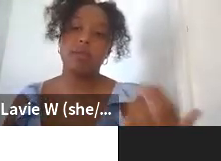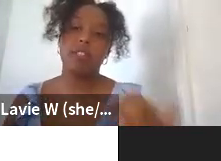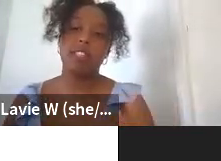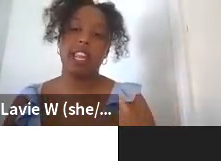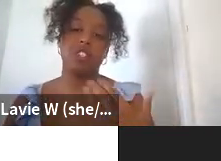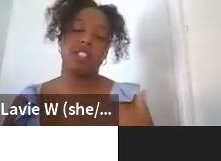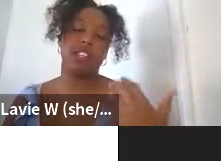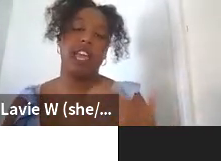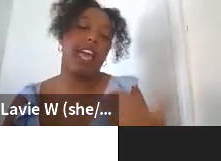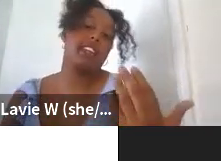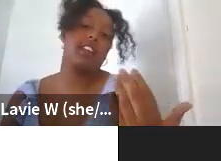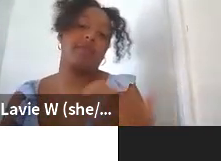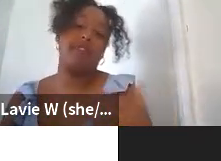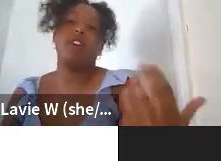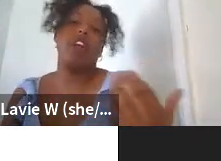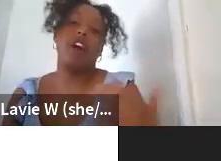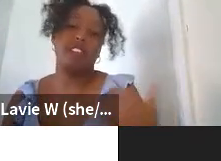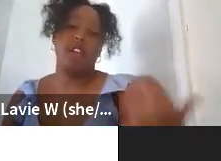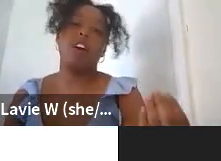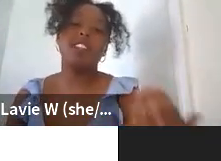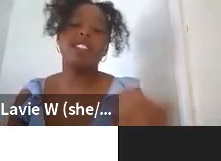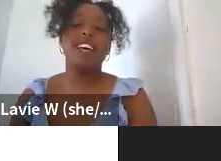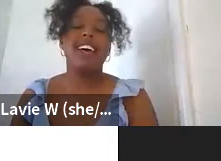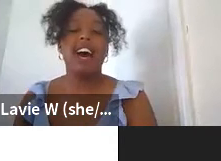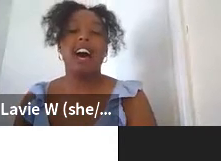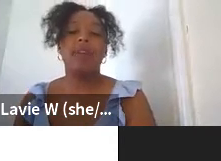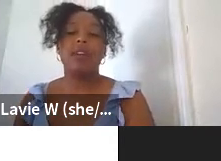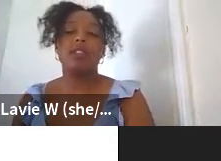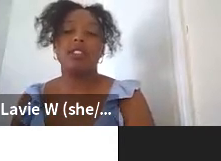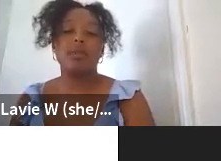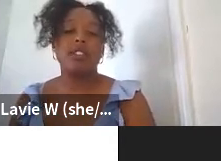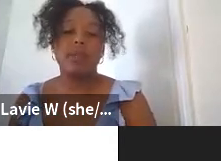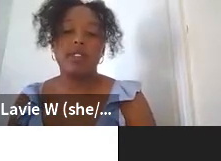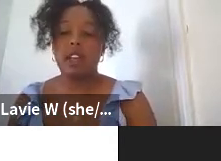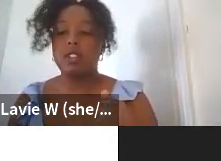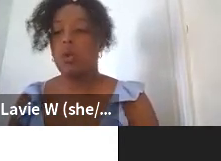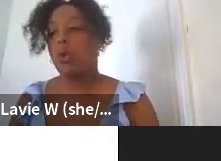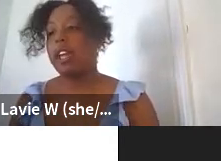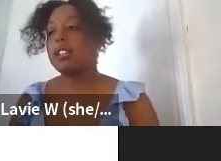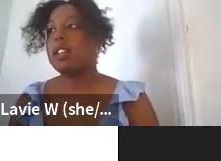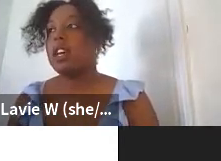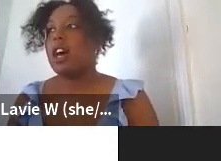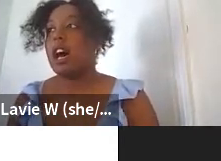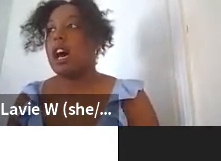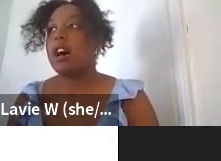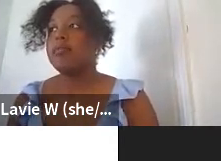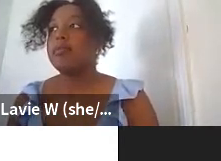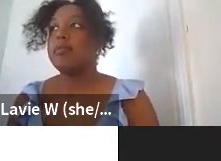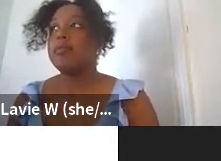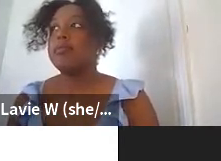wasn't an afterthought or something that I just ended up figuring out that I was. It was something that was quite